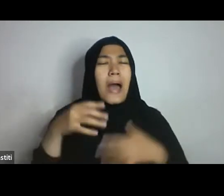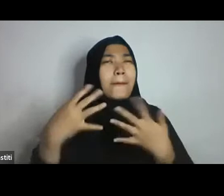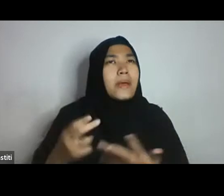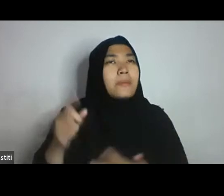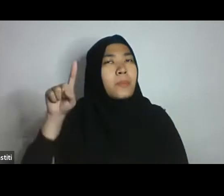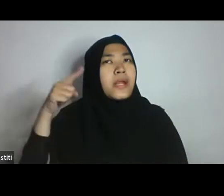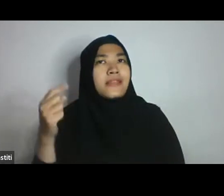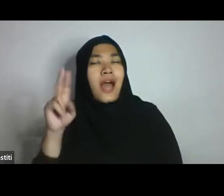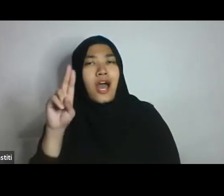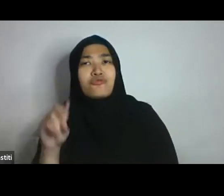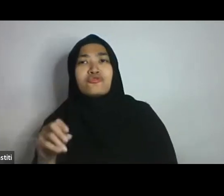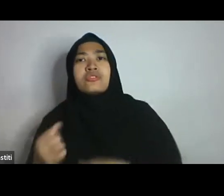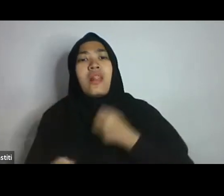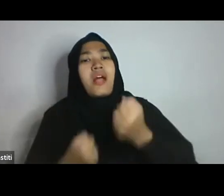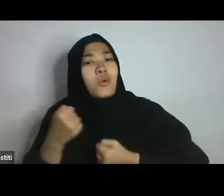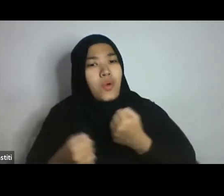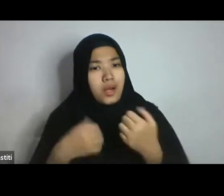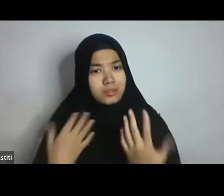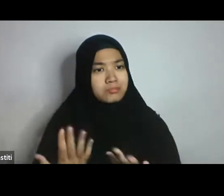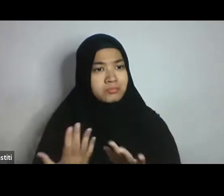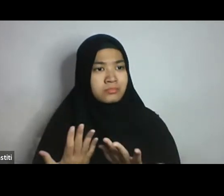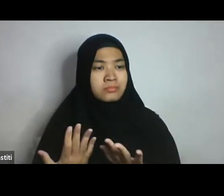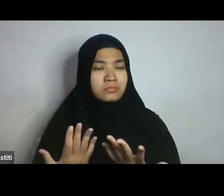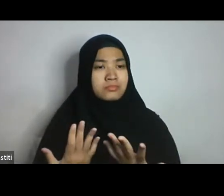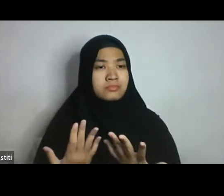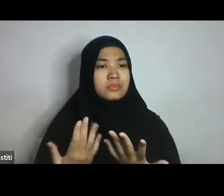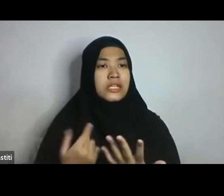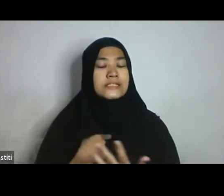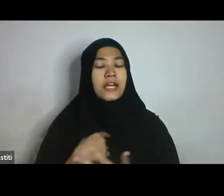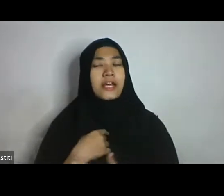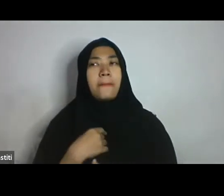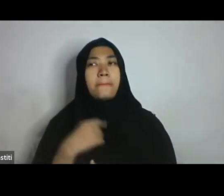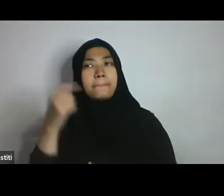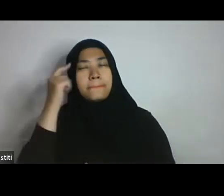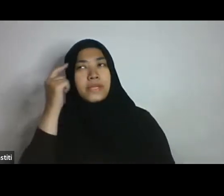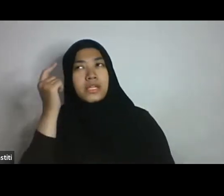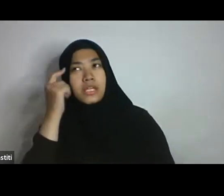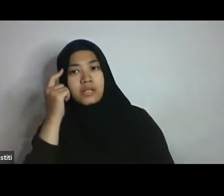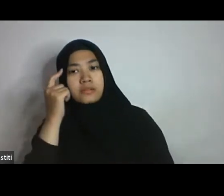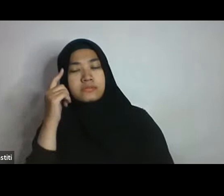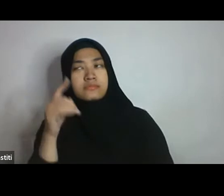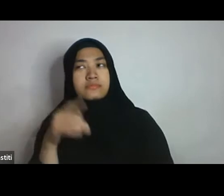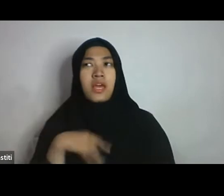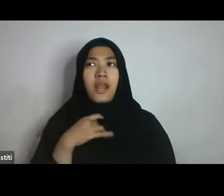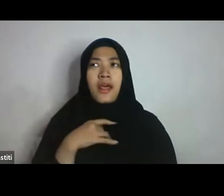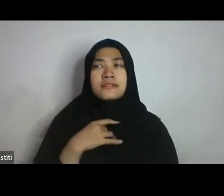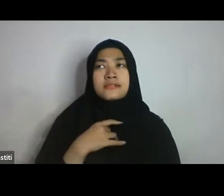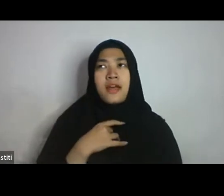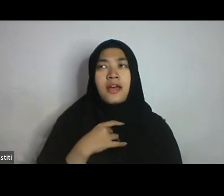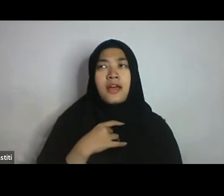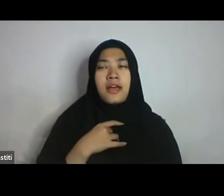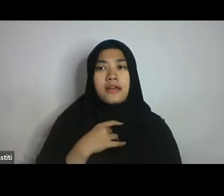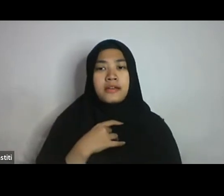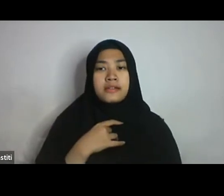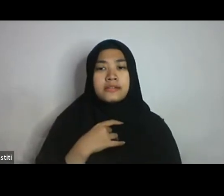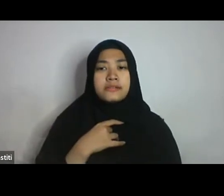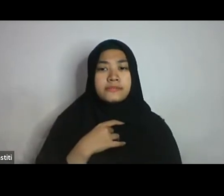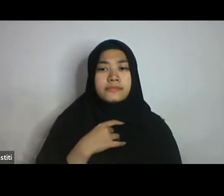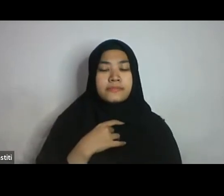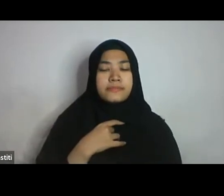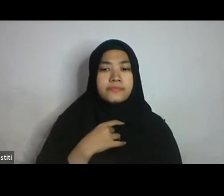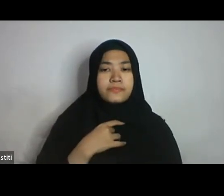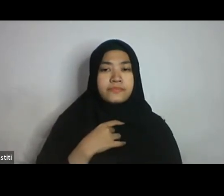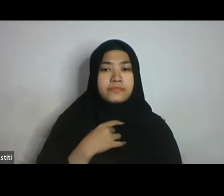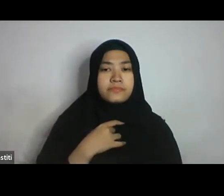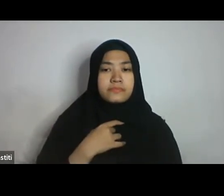I think the initiative is taken these days by civic groups, consumer groups, volunteer groups,